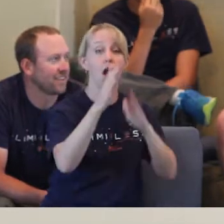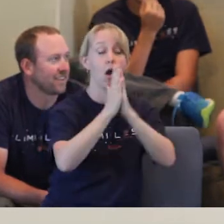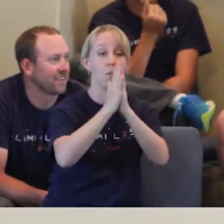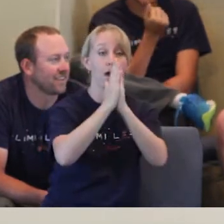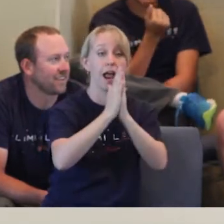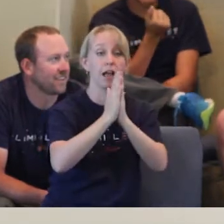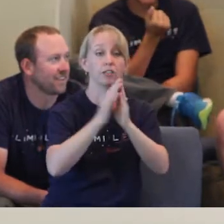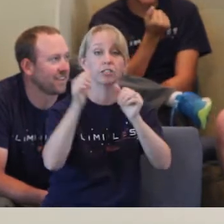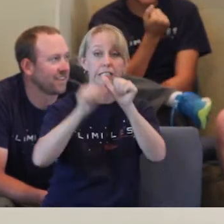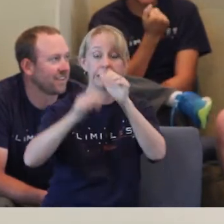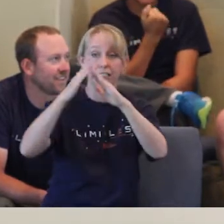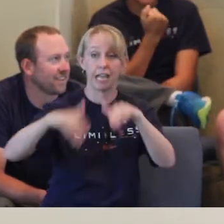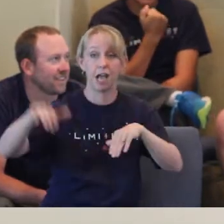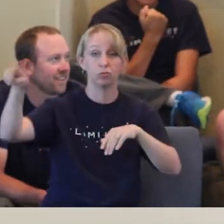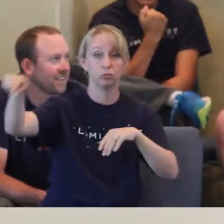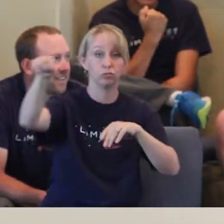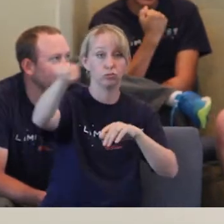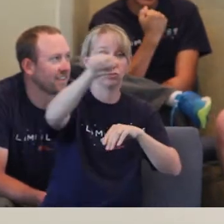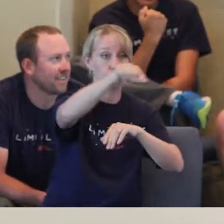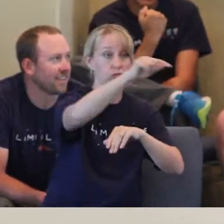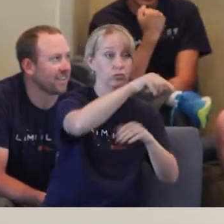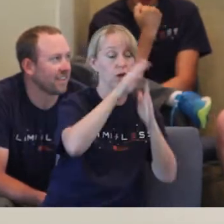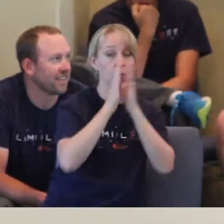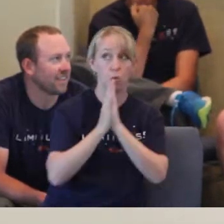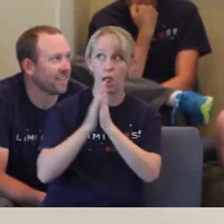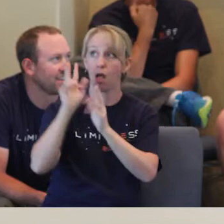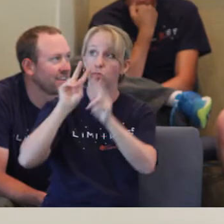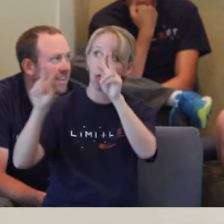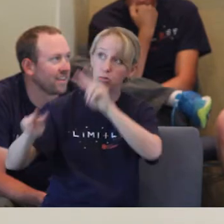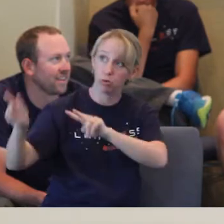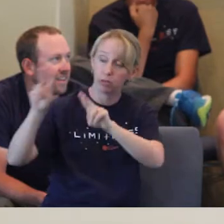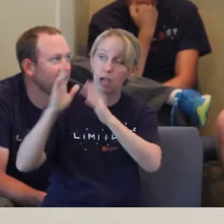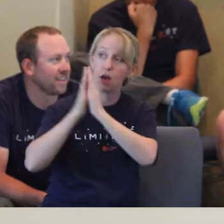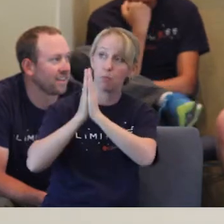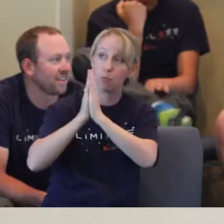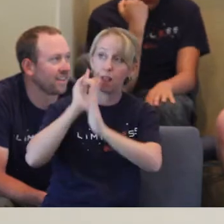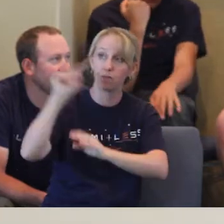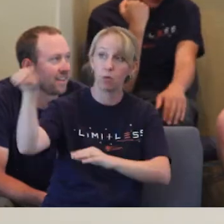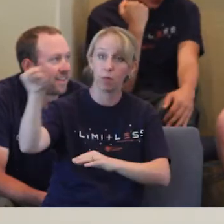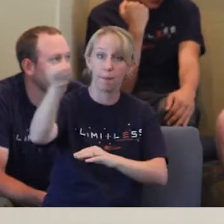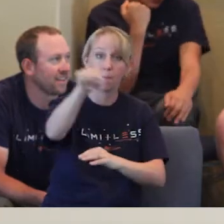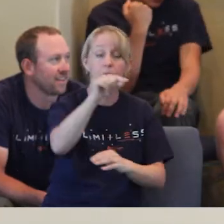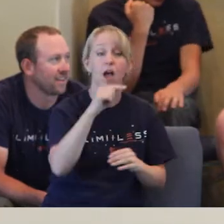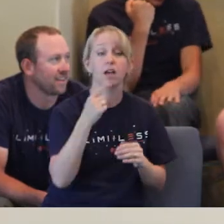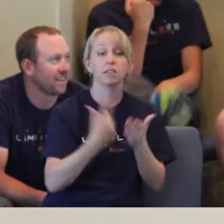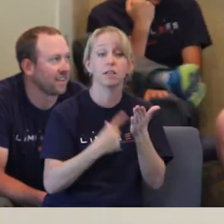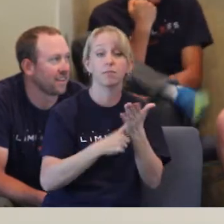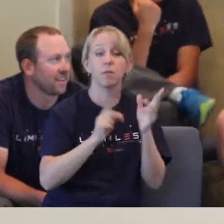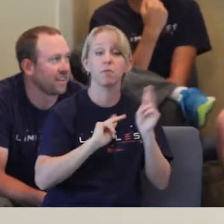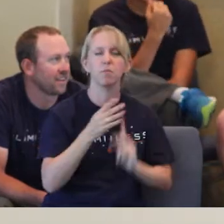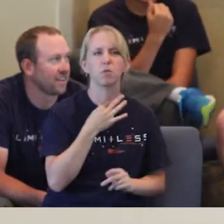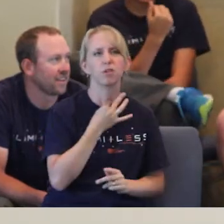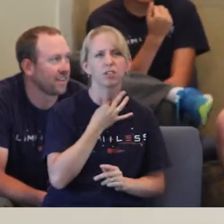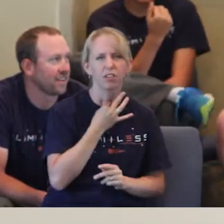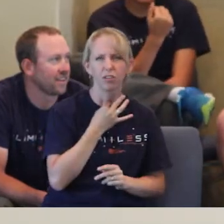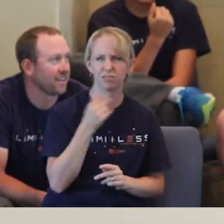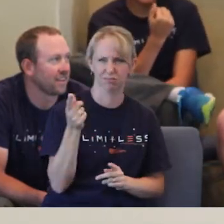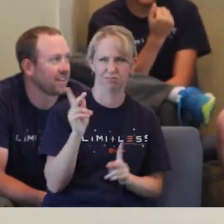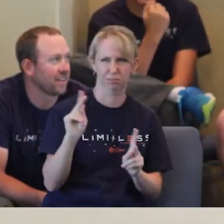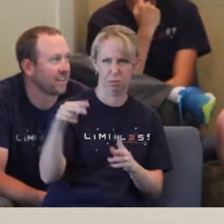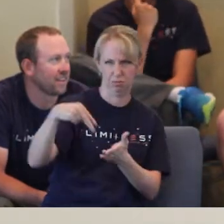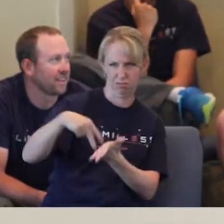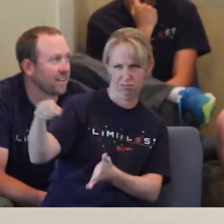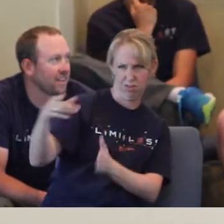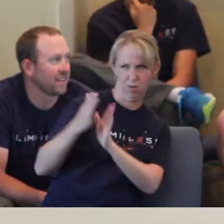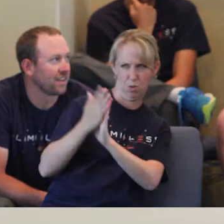I would go on prayer walks, which meant like we would go house to house and just pray for that house by like looking at the details and stuff.